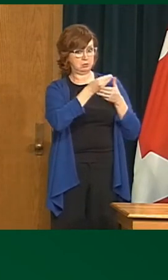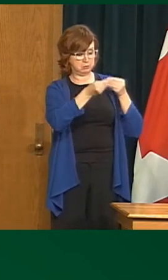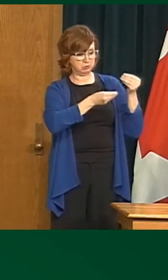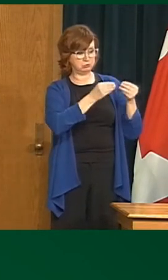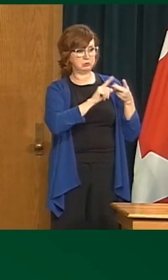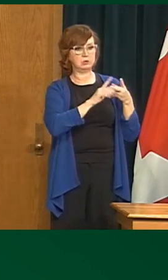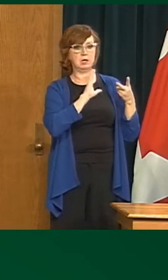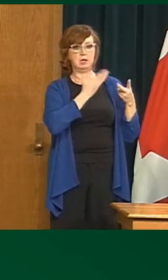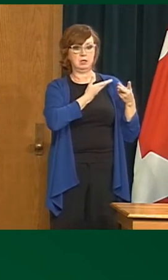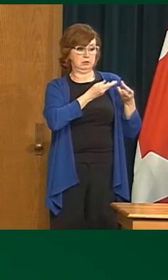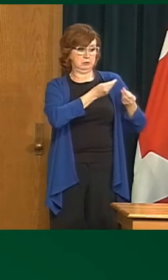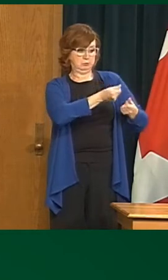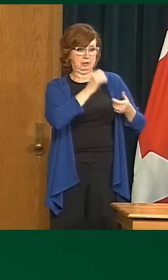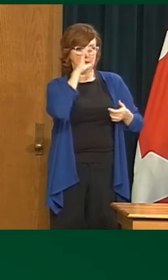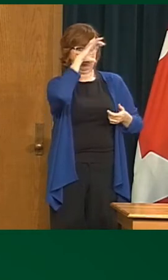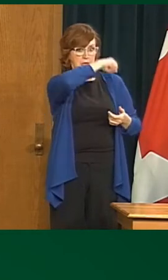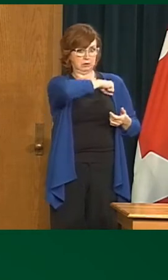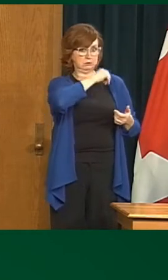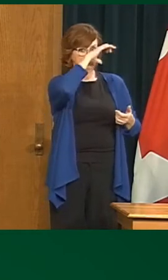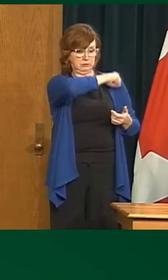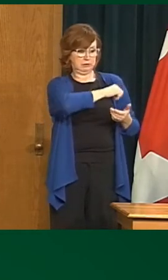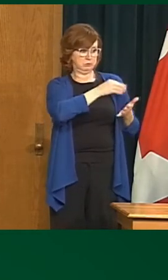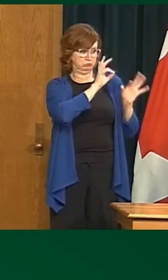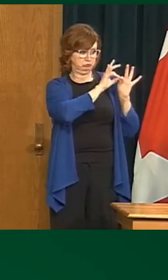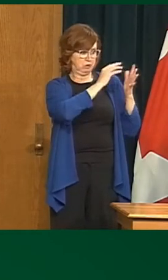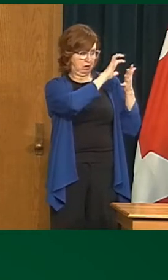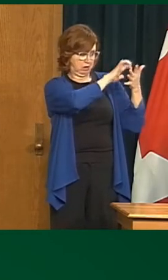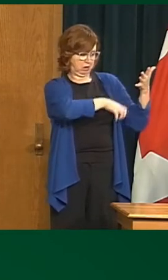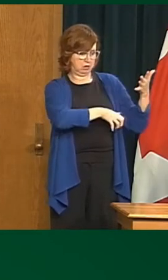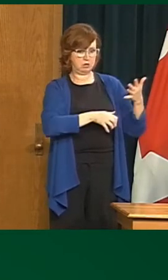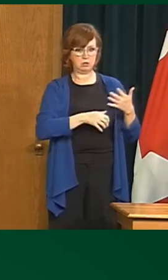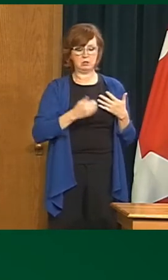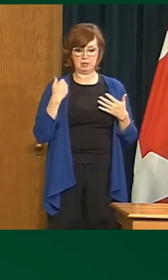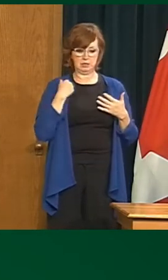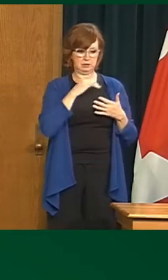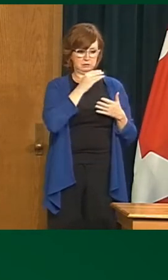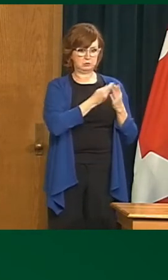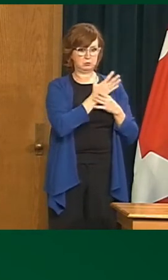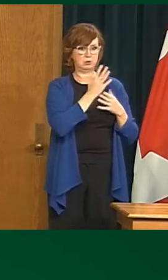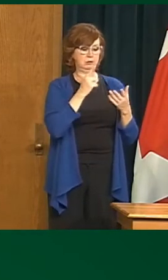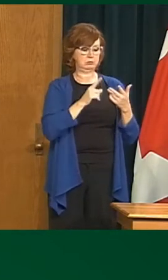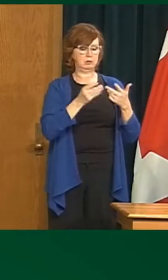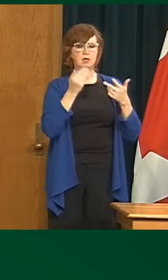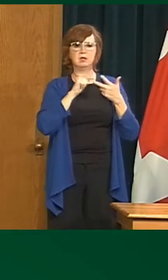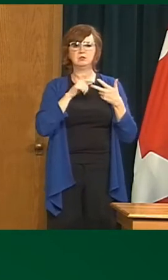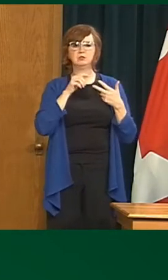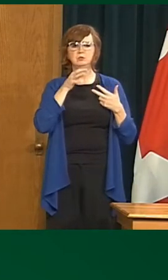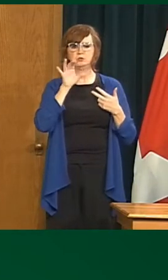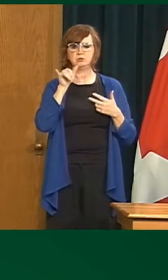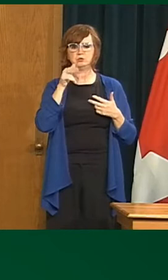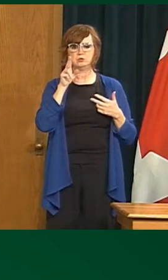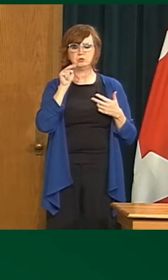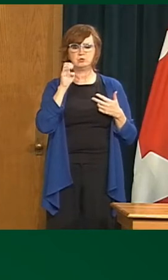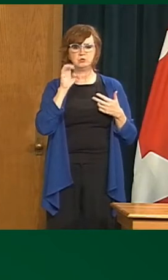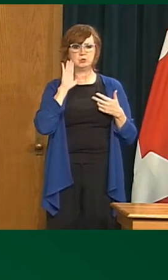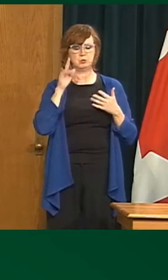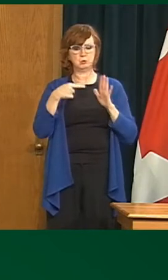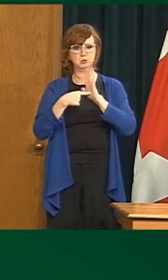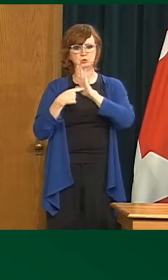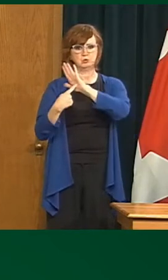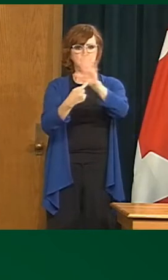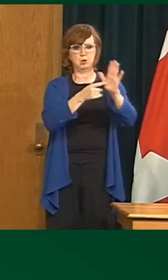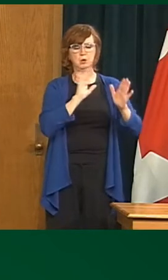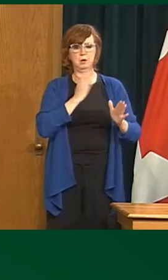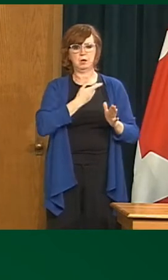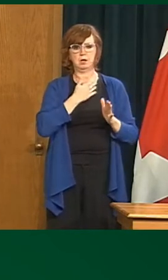we introduced to the public the spending estimates this spring. In June, we will have the release of our public accounts. The